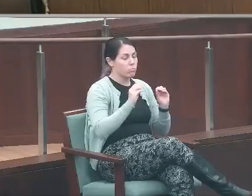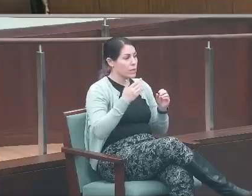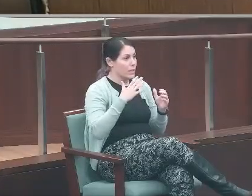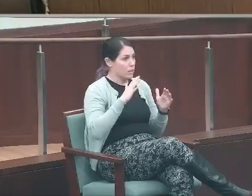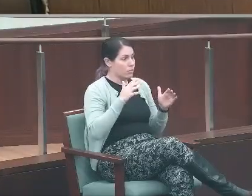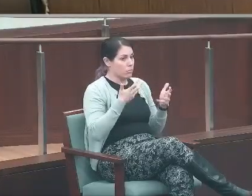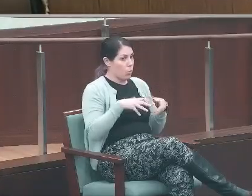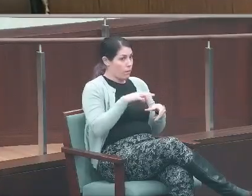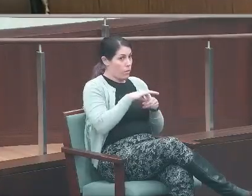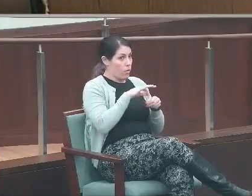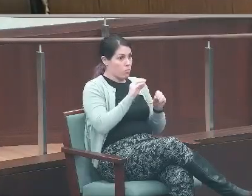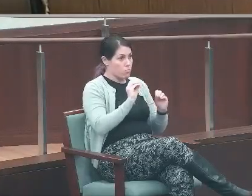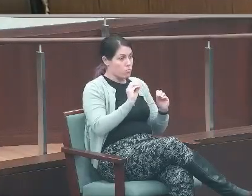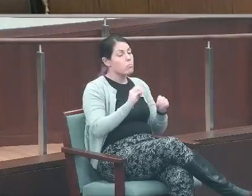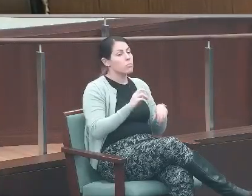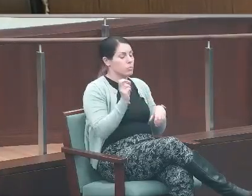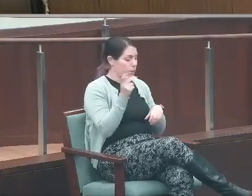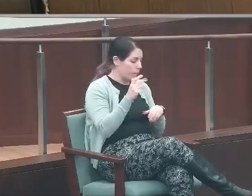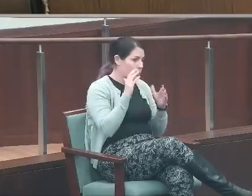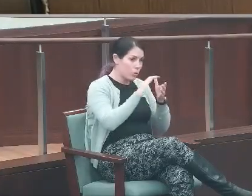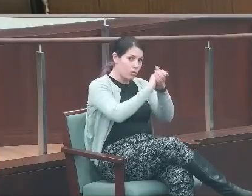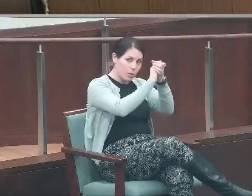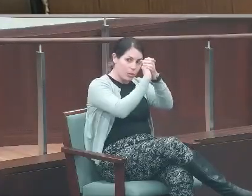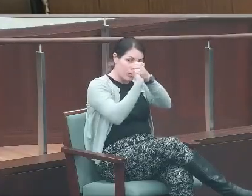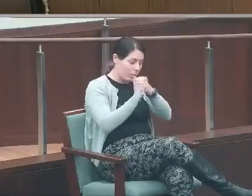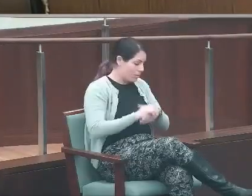abstentions? All right. Congratulations.